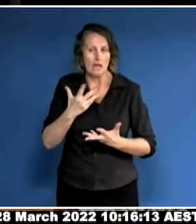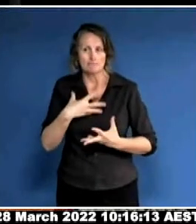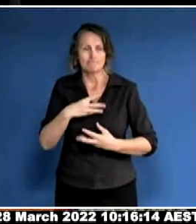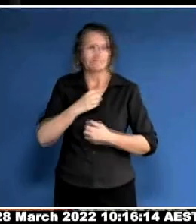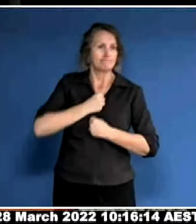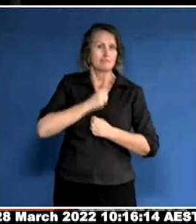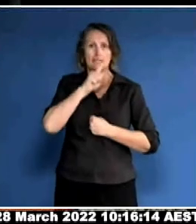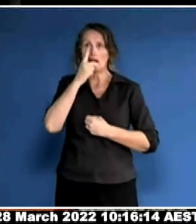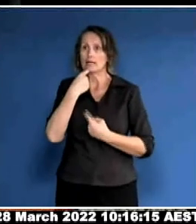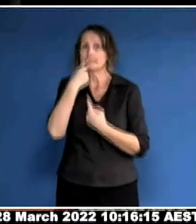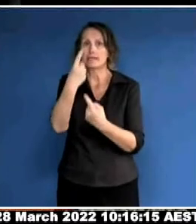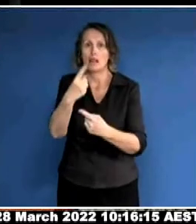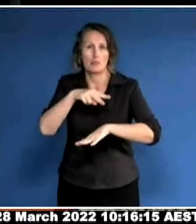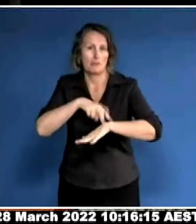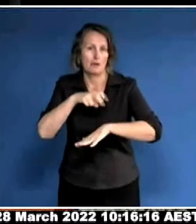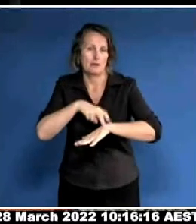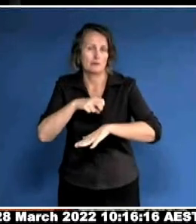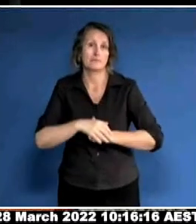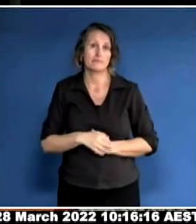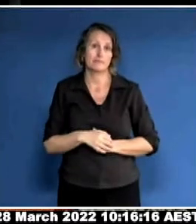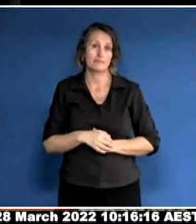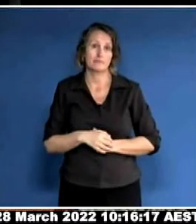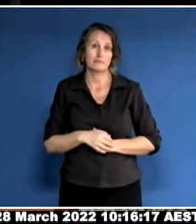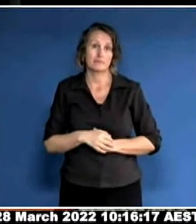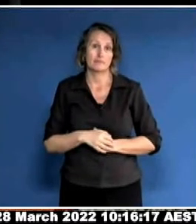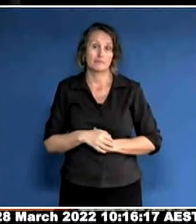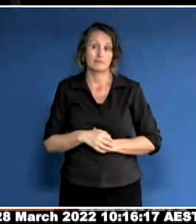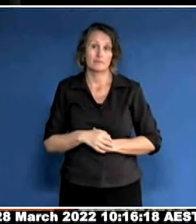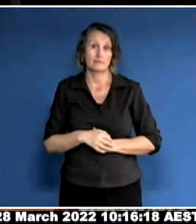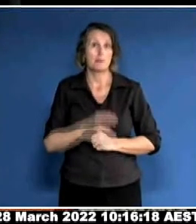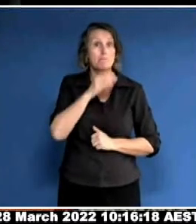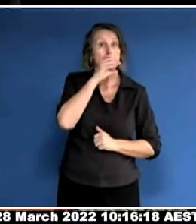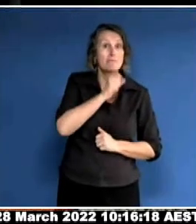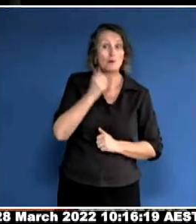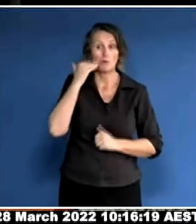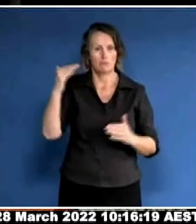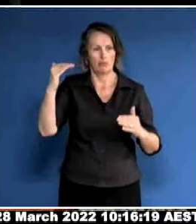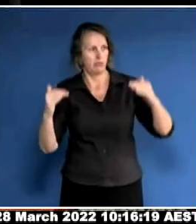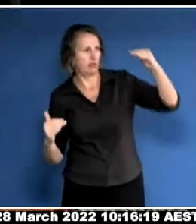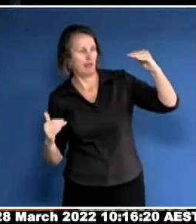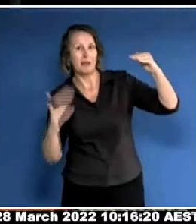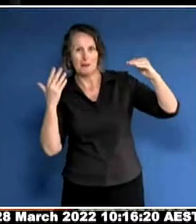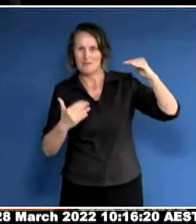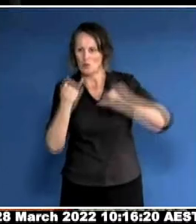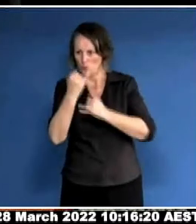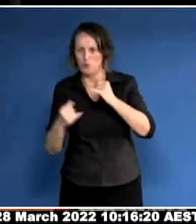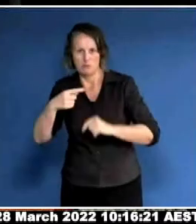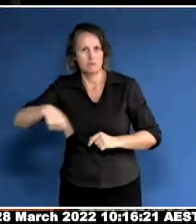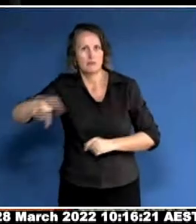Ableism and gender inequality also shape these myths. The researchers found that